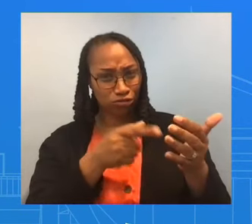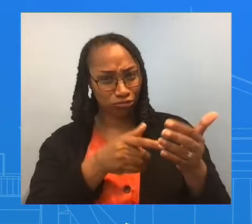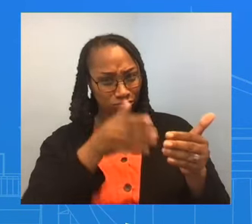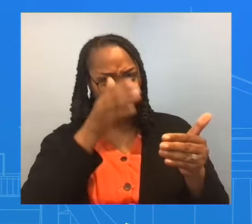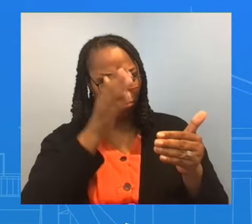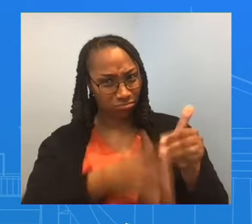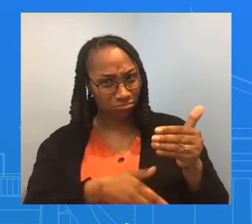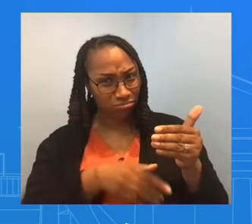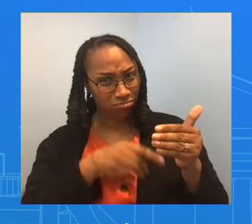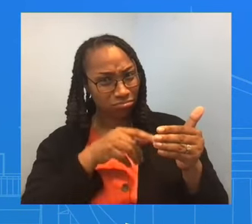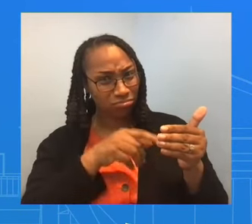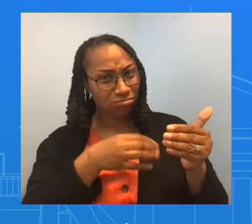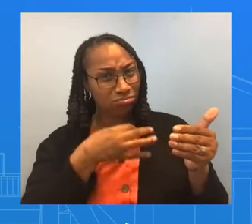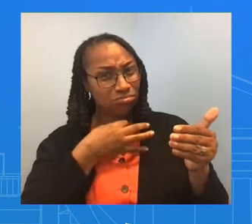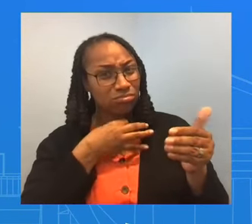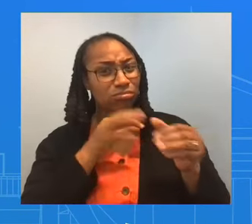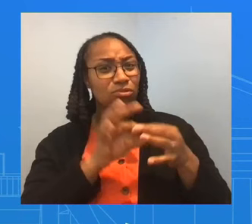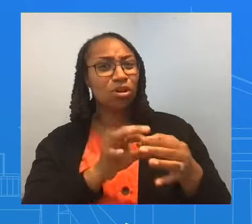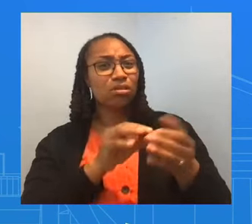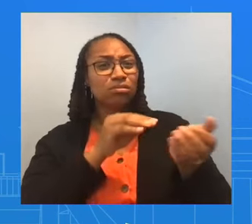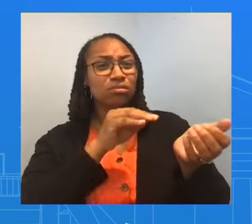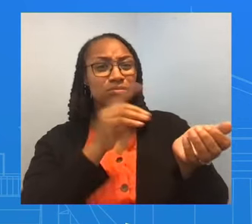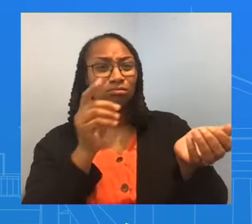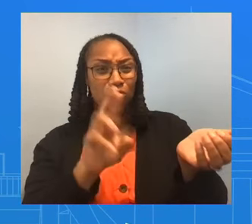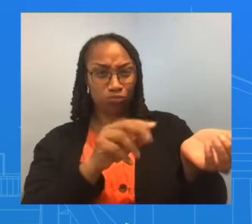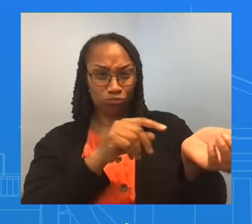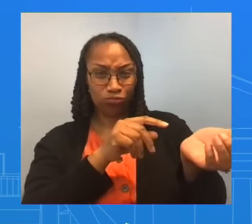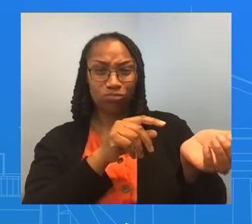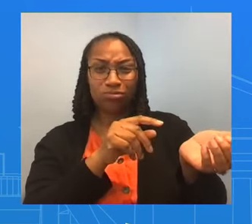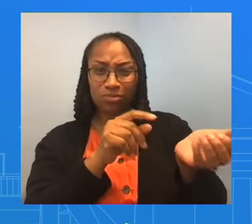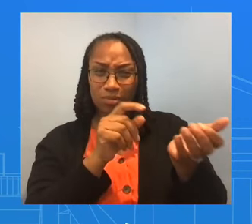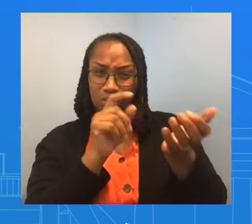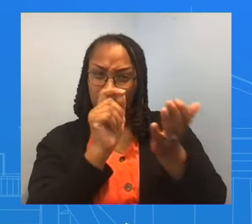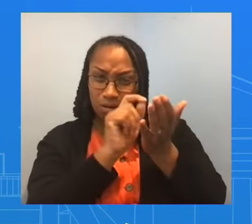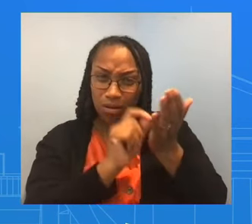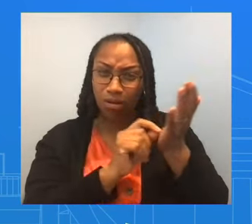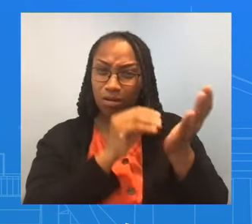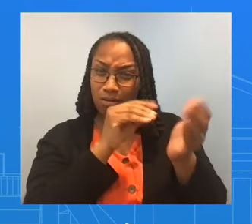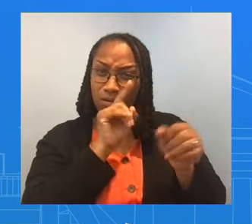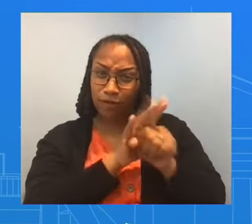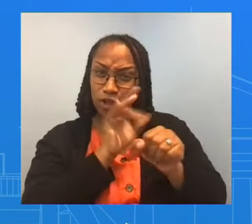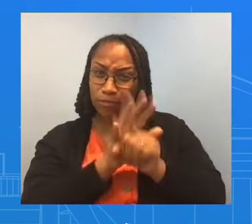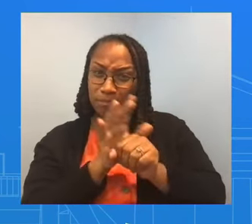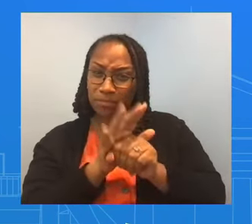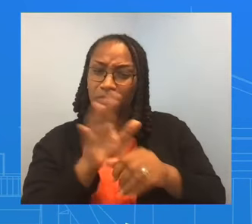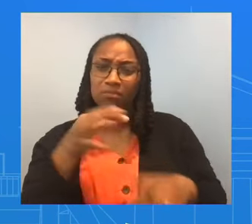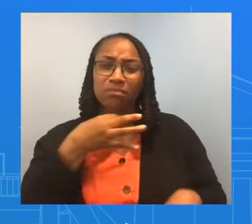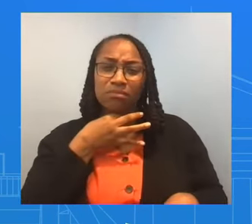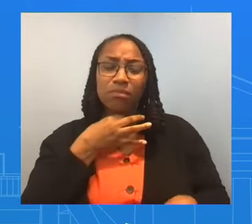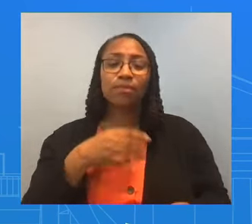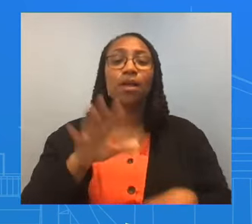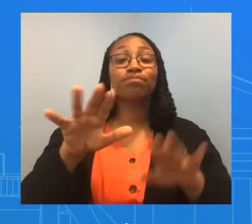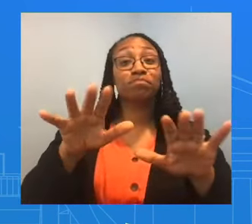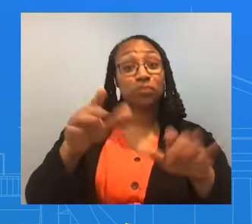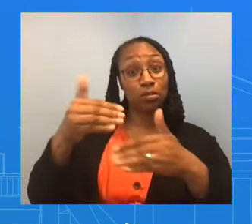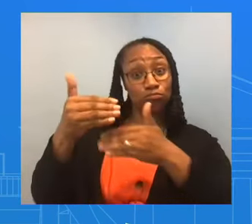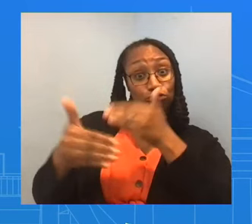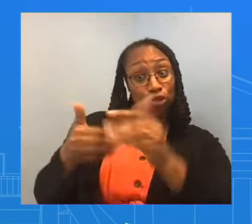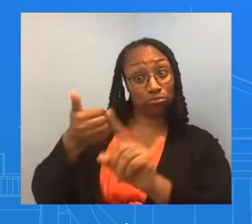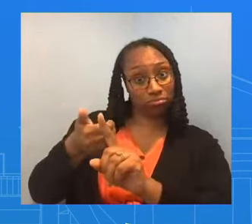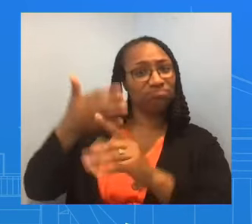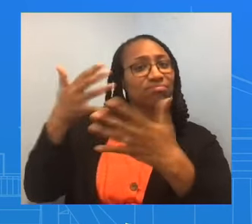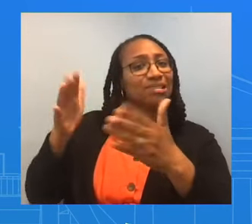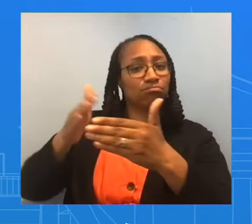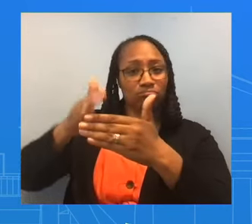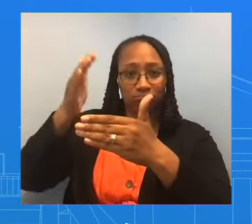Yep, so I can confirm that the procedure has been successfully completed. The president is doing just fine, and he'll be